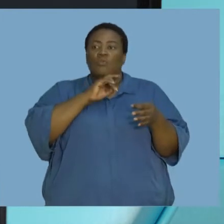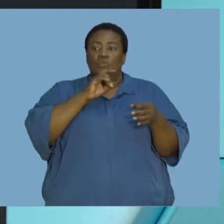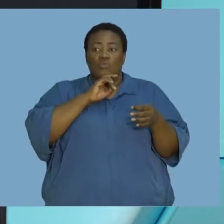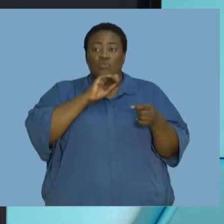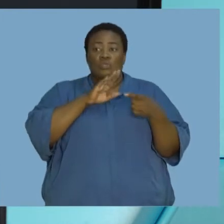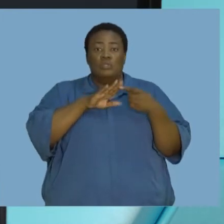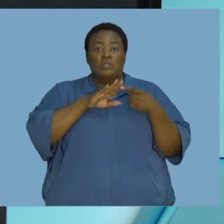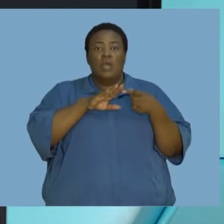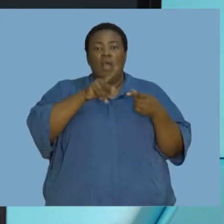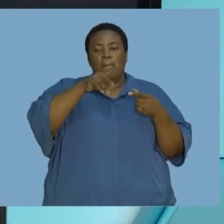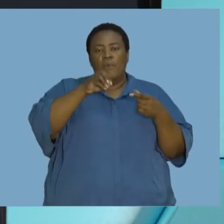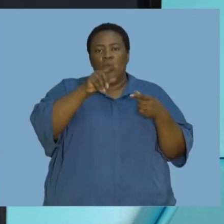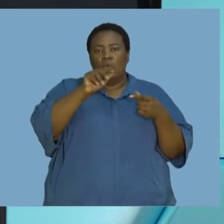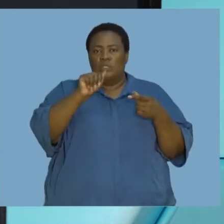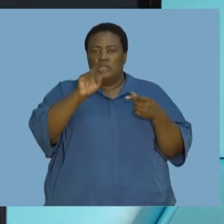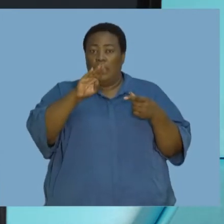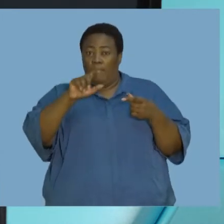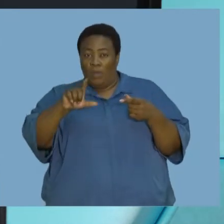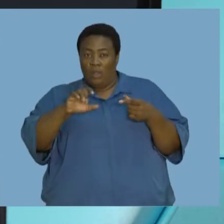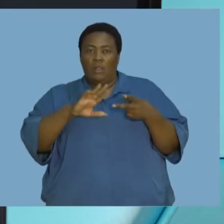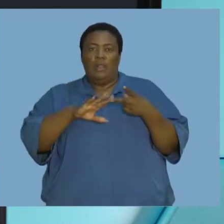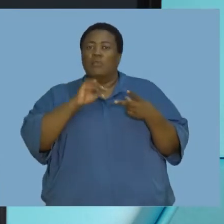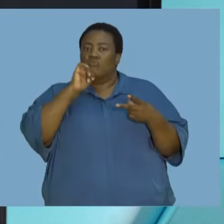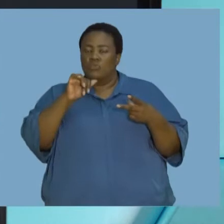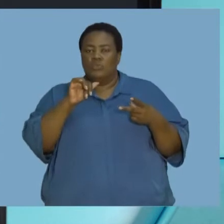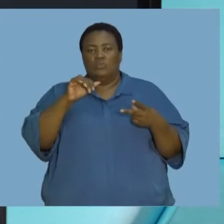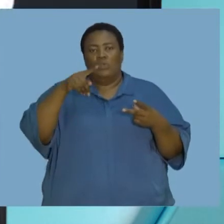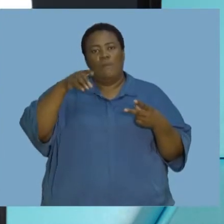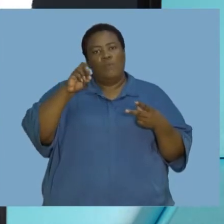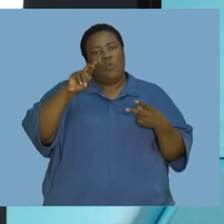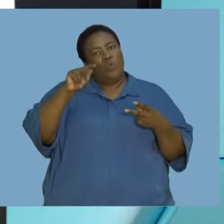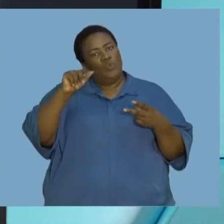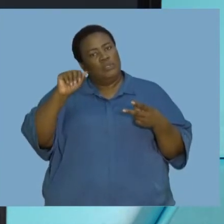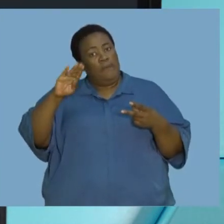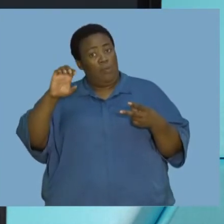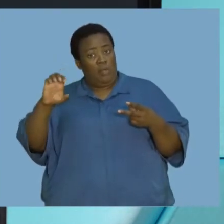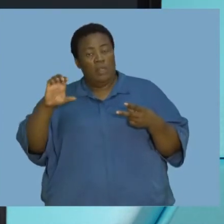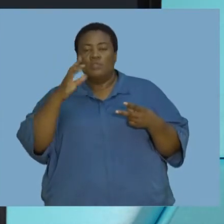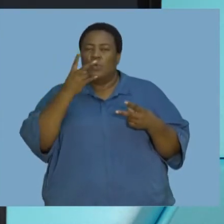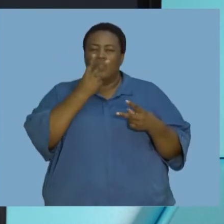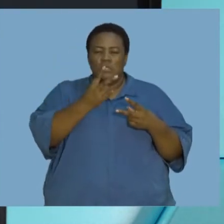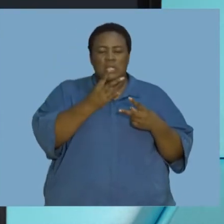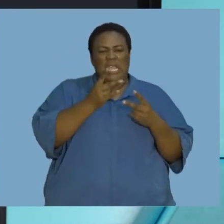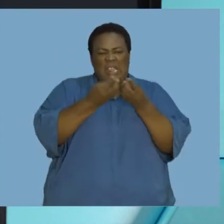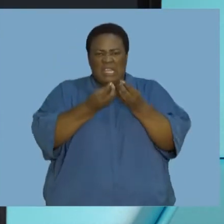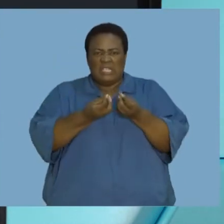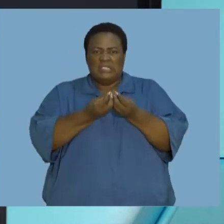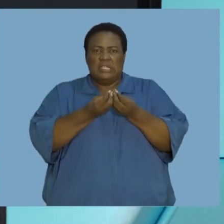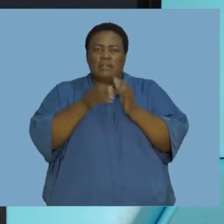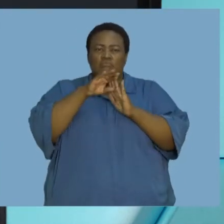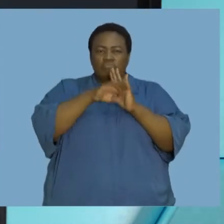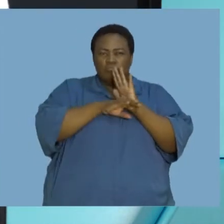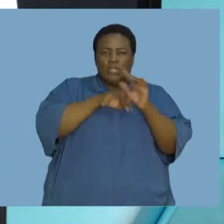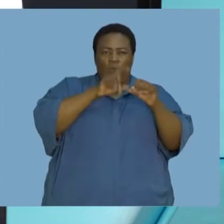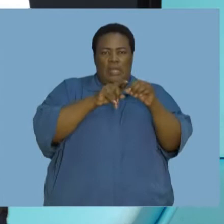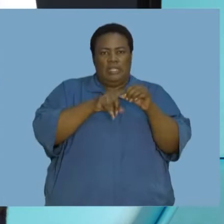and unportable now. So we're going to look at those factors that reduce the quality of water. So what is it that